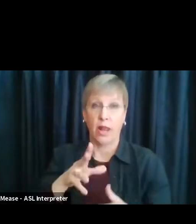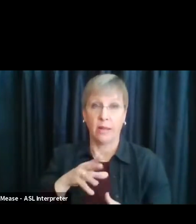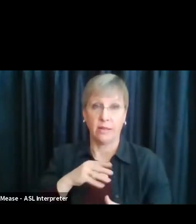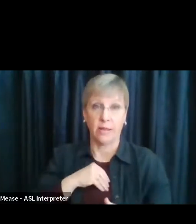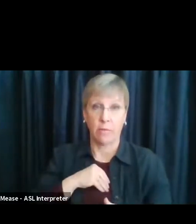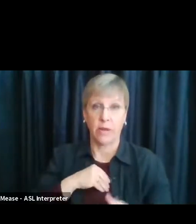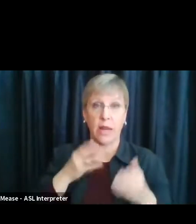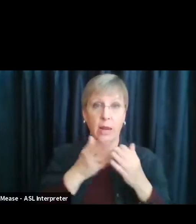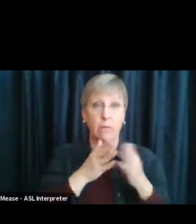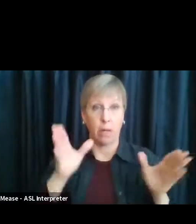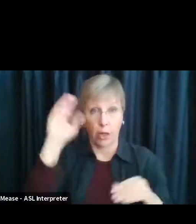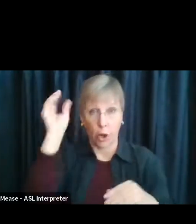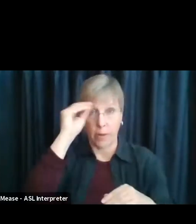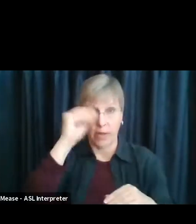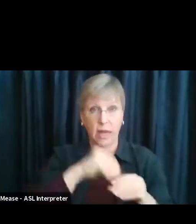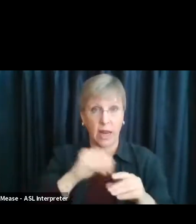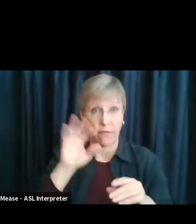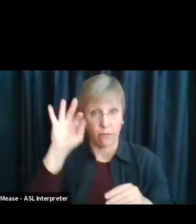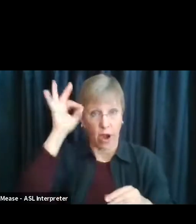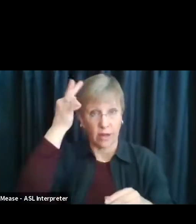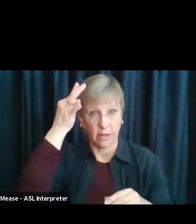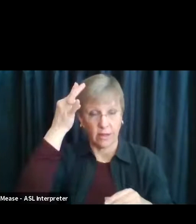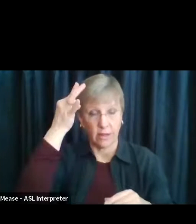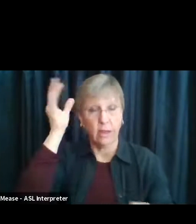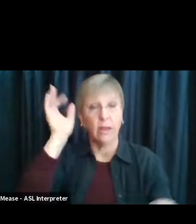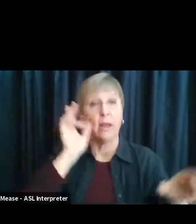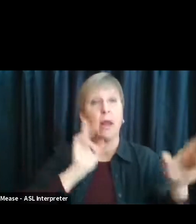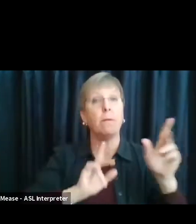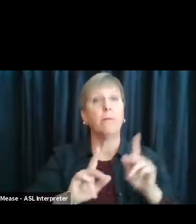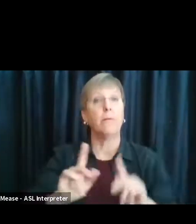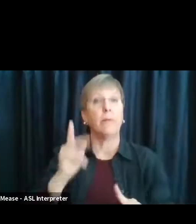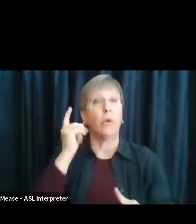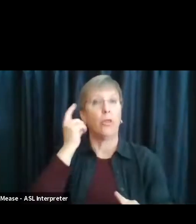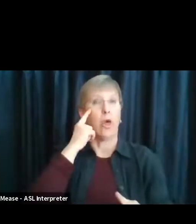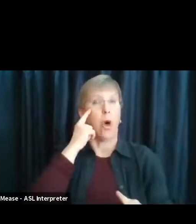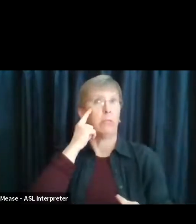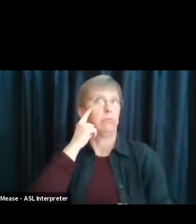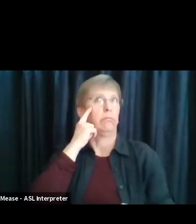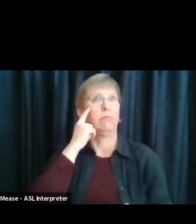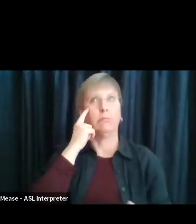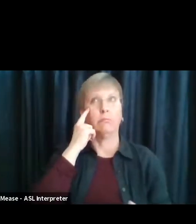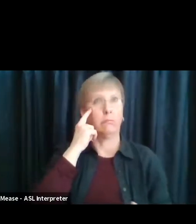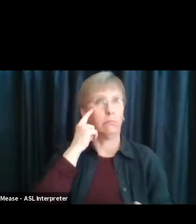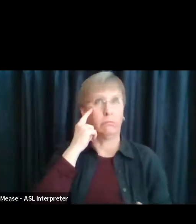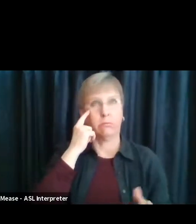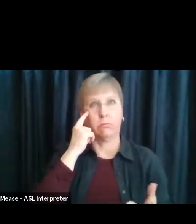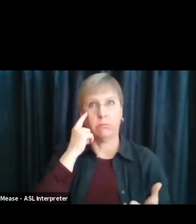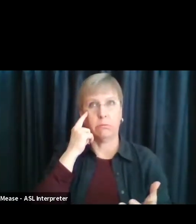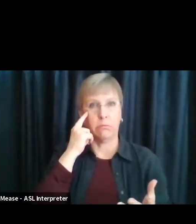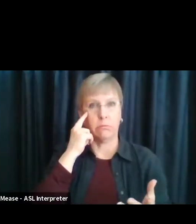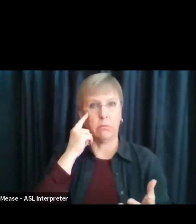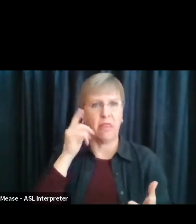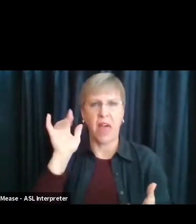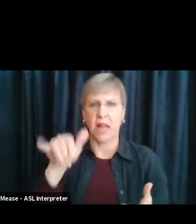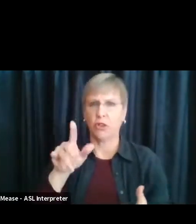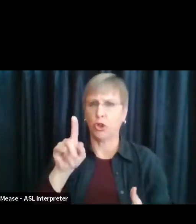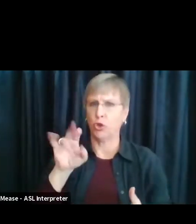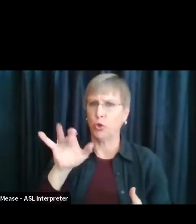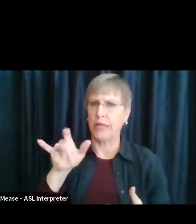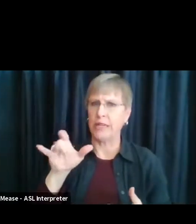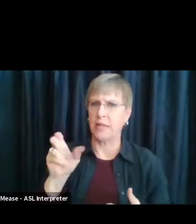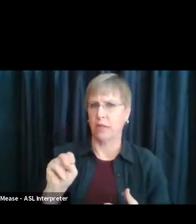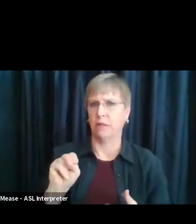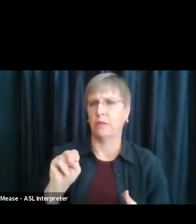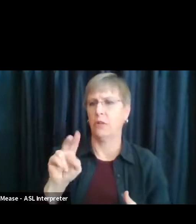public opinion in France. People thought it was treason from the president,